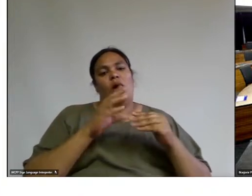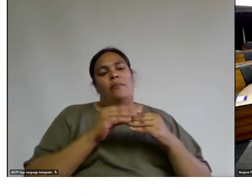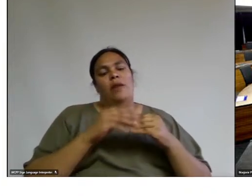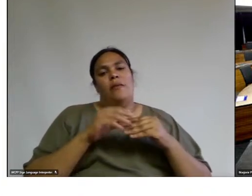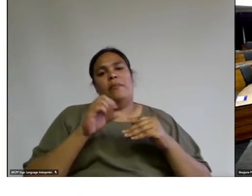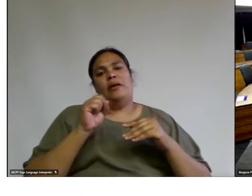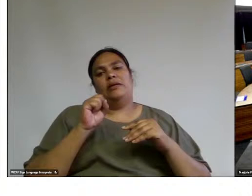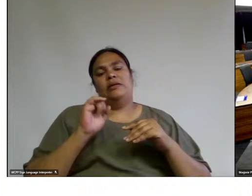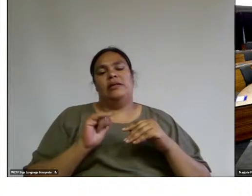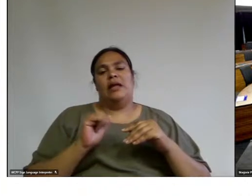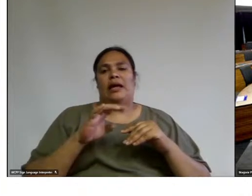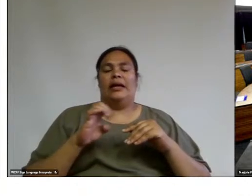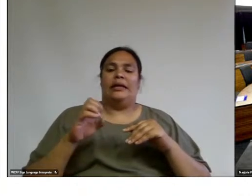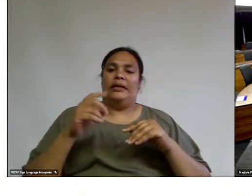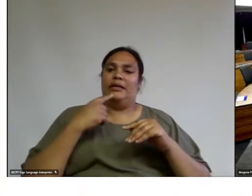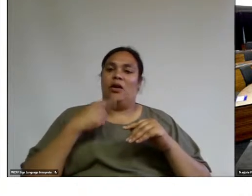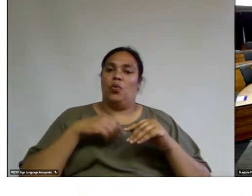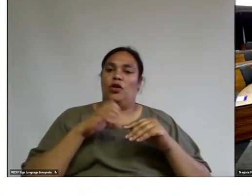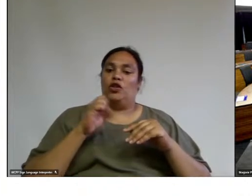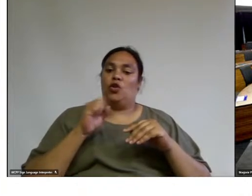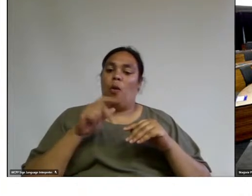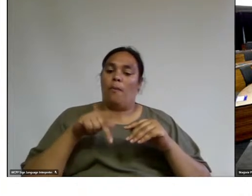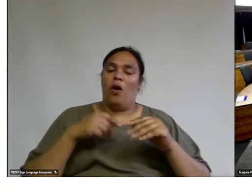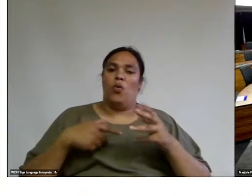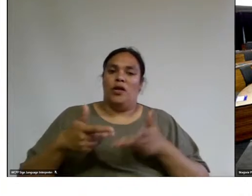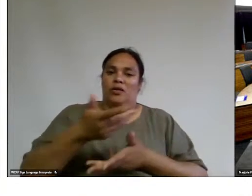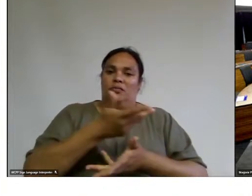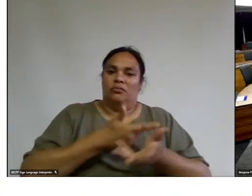is saying, I think we, as a SCOPA, we engaged with the